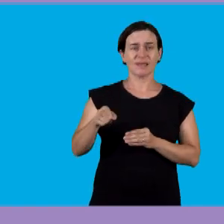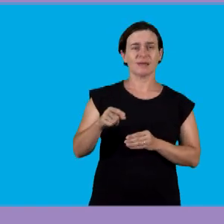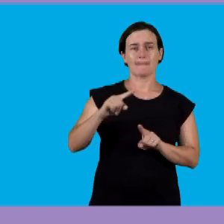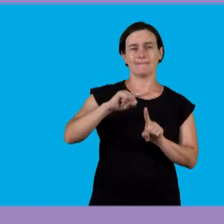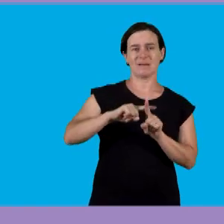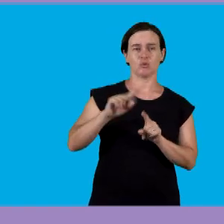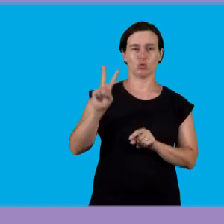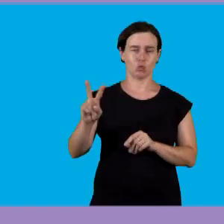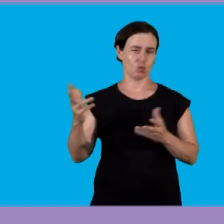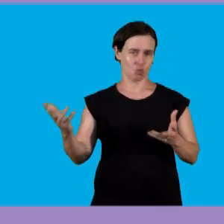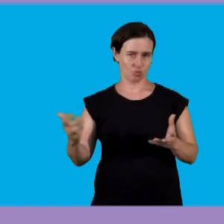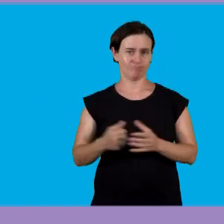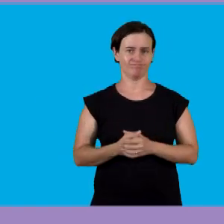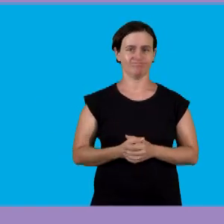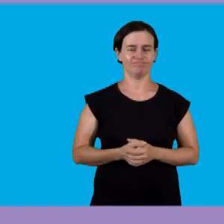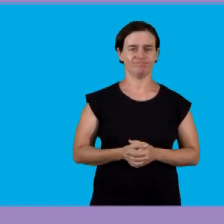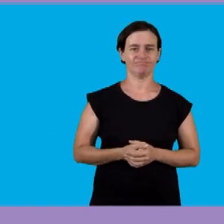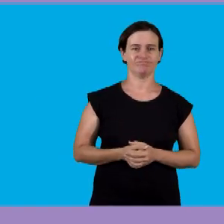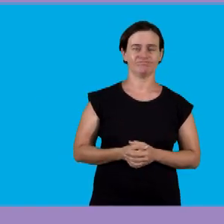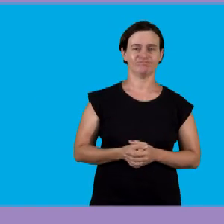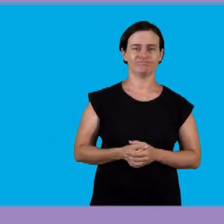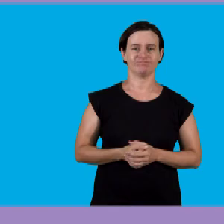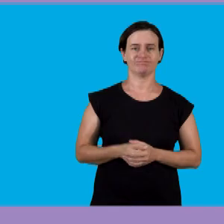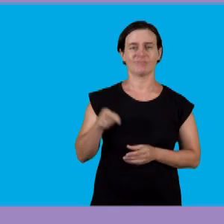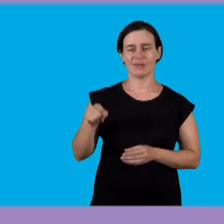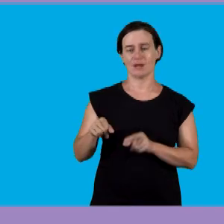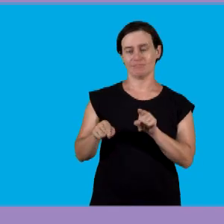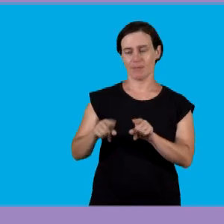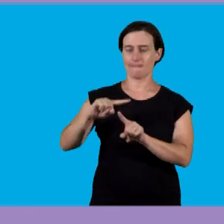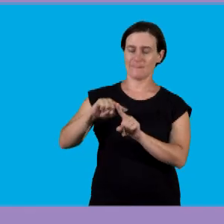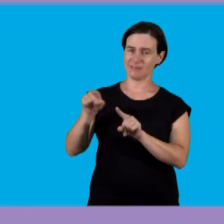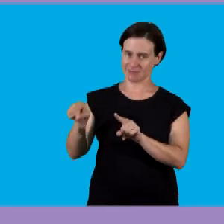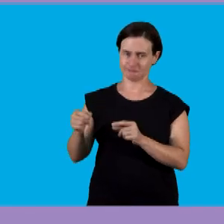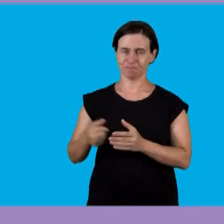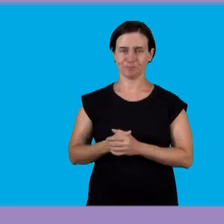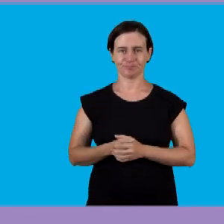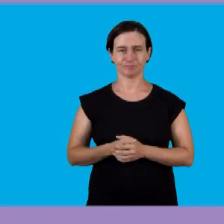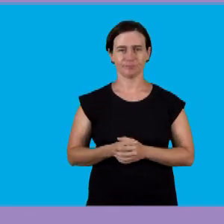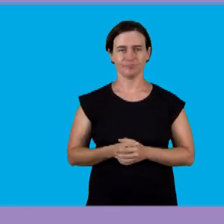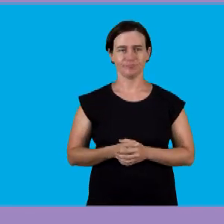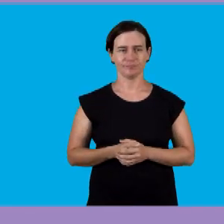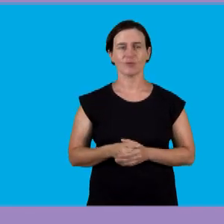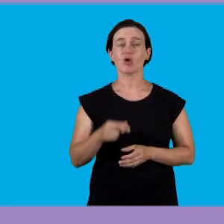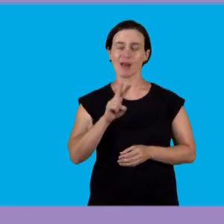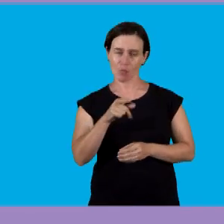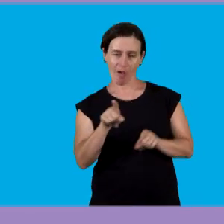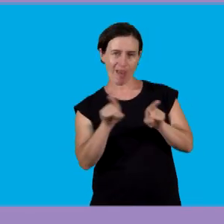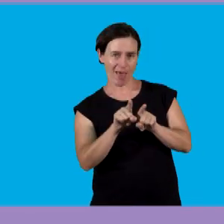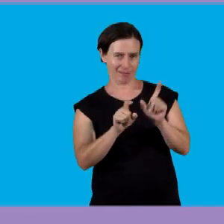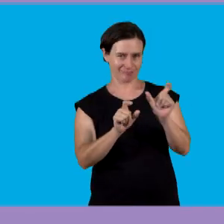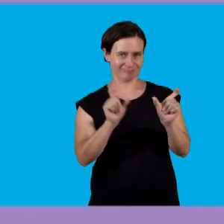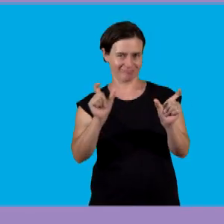and our 2 that are being added together there. So now we can see the like